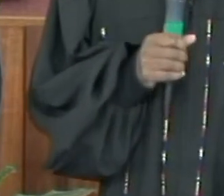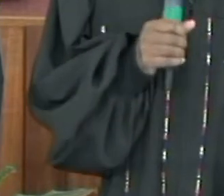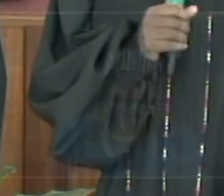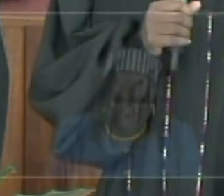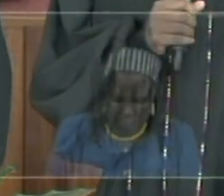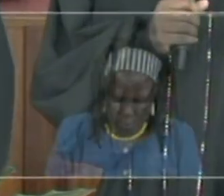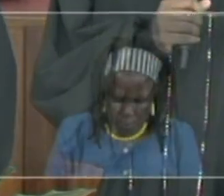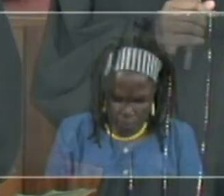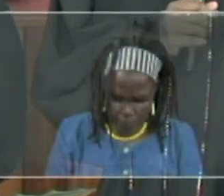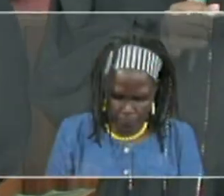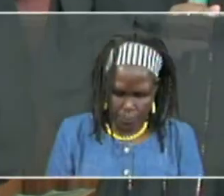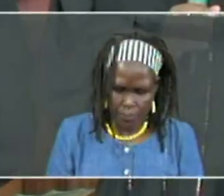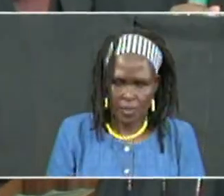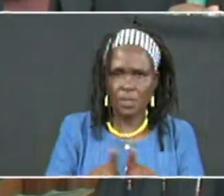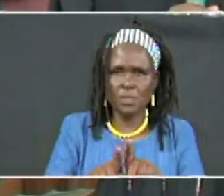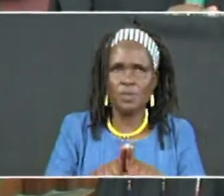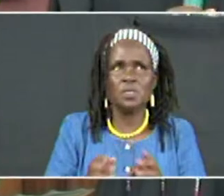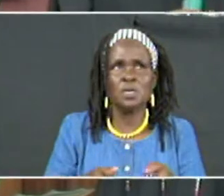In the same way,